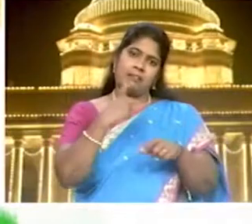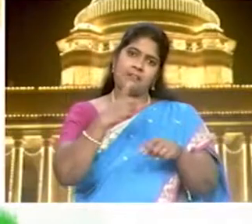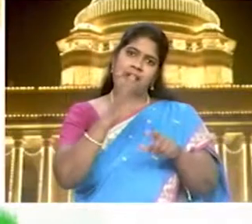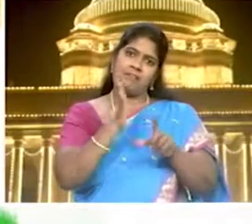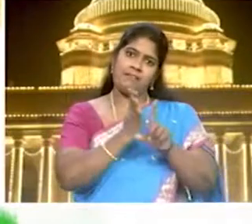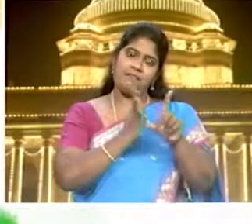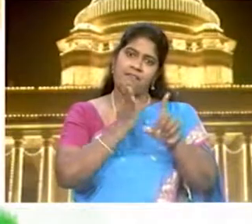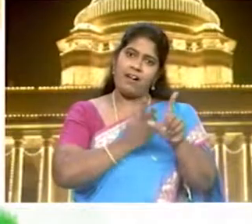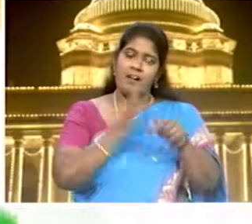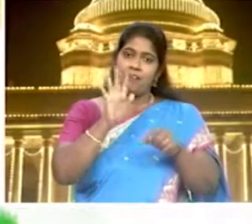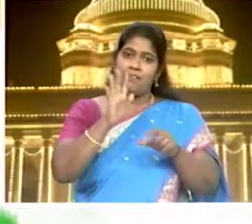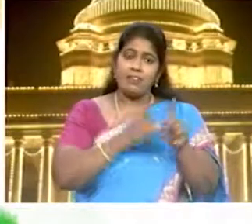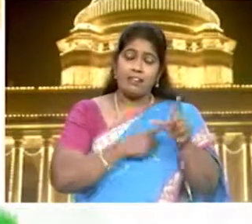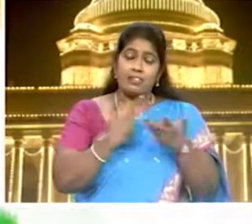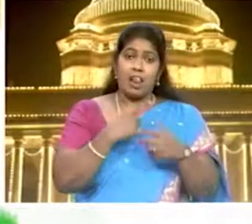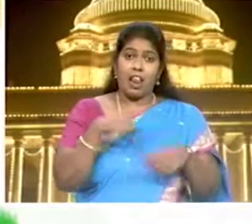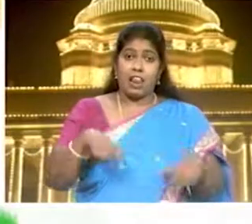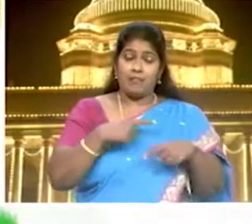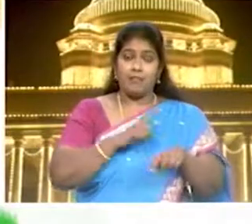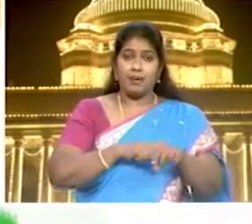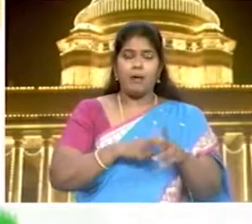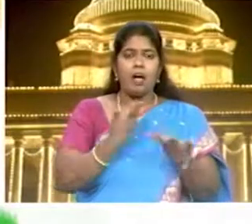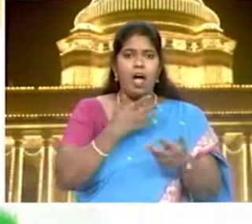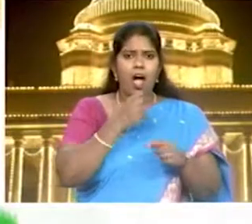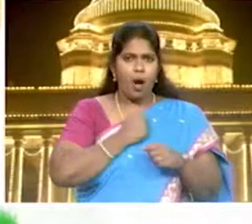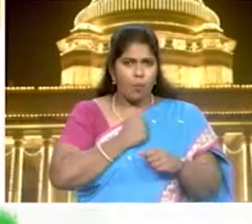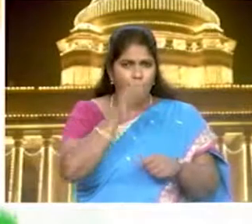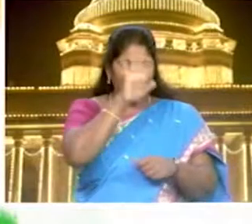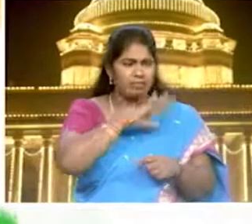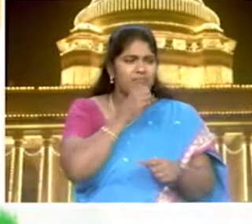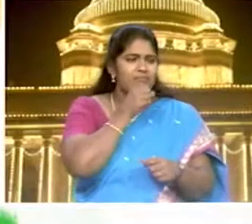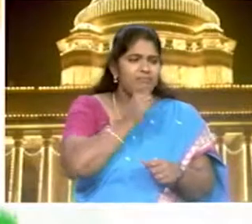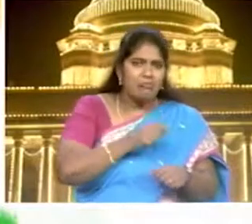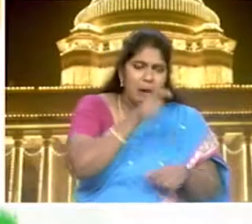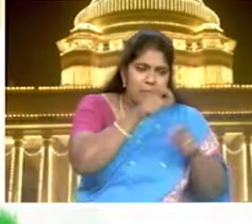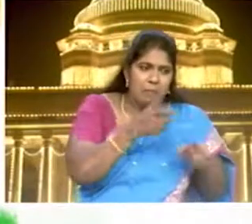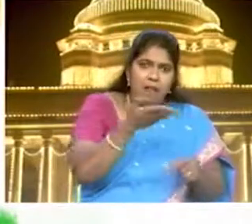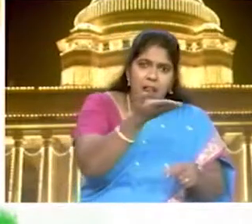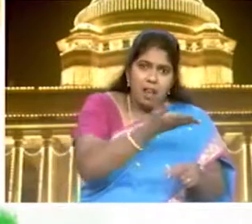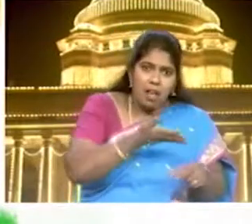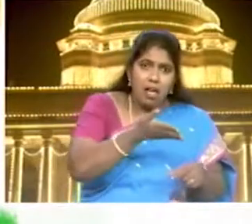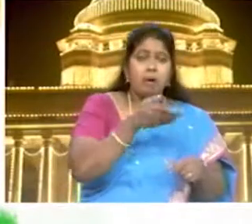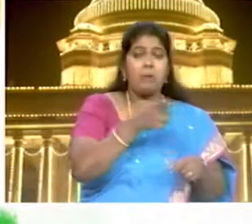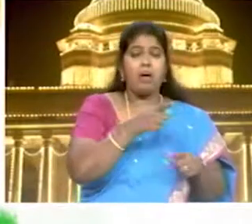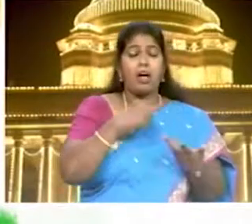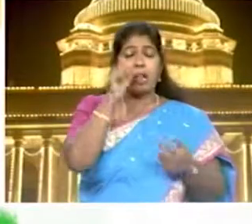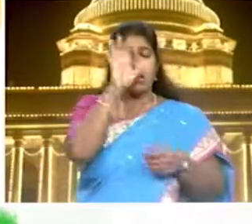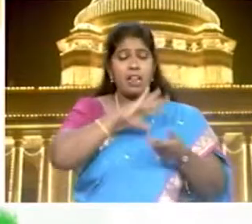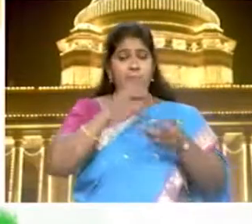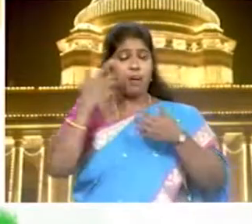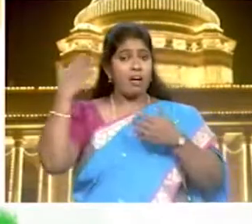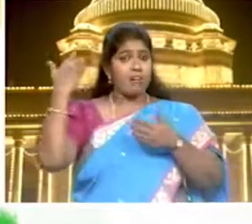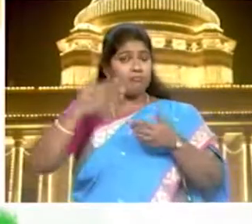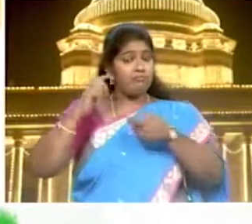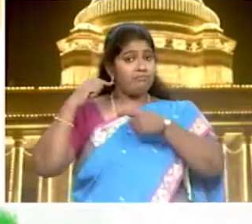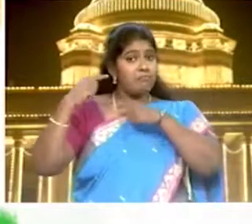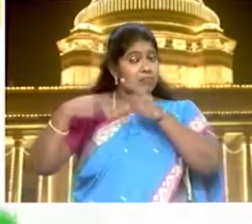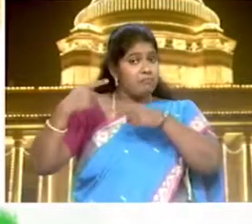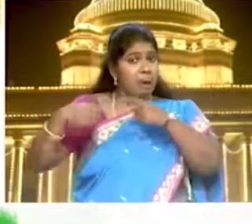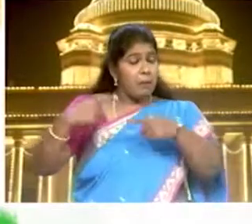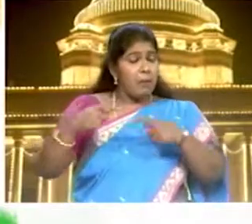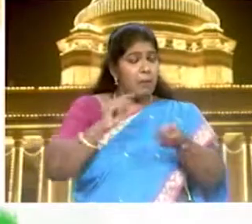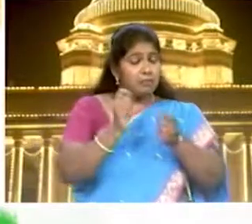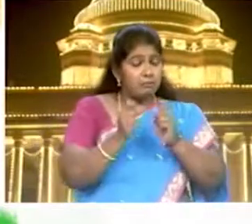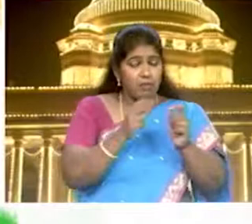citizens among us have witnessed a dramatic change in their lifetime. They have seen how,